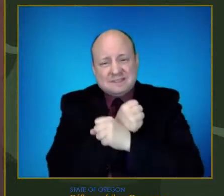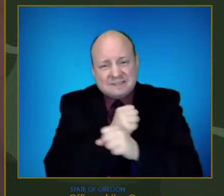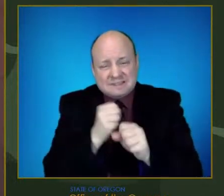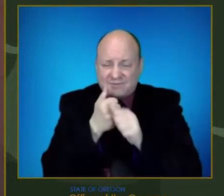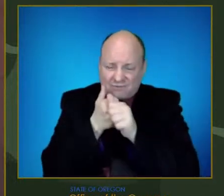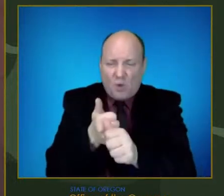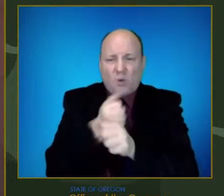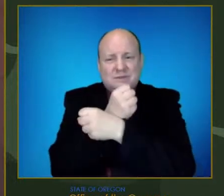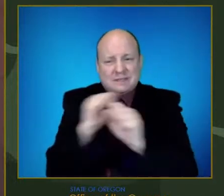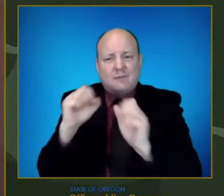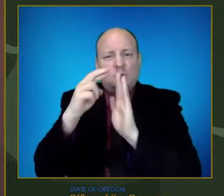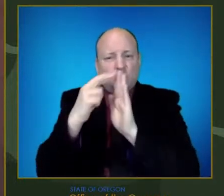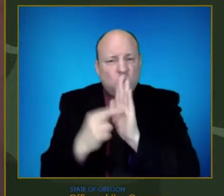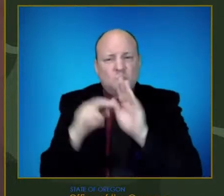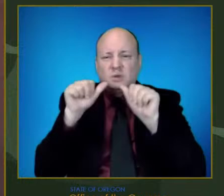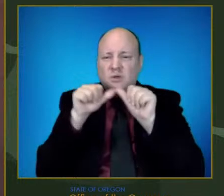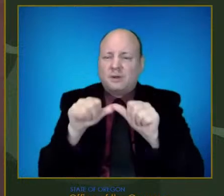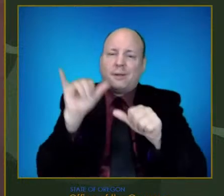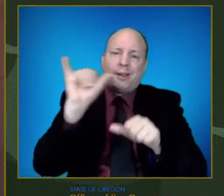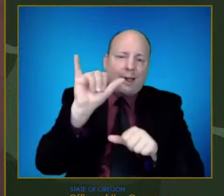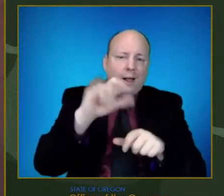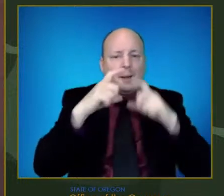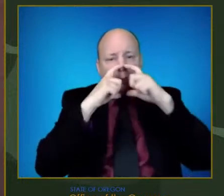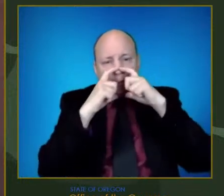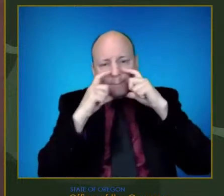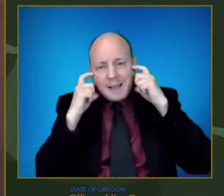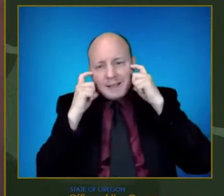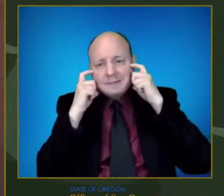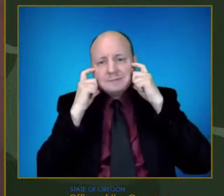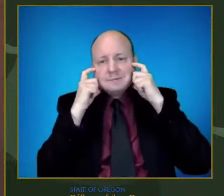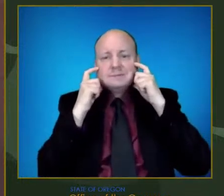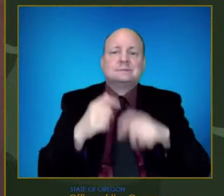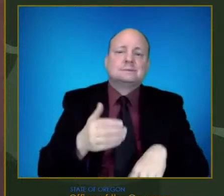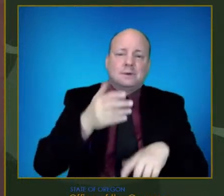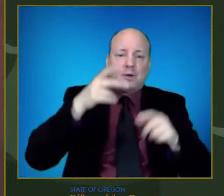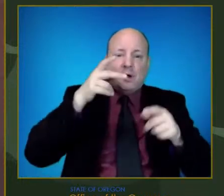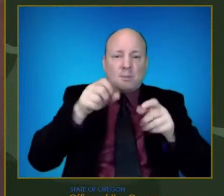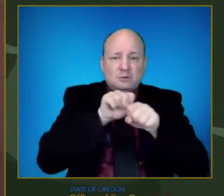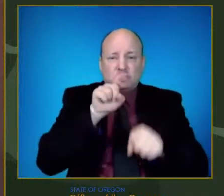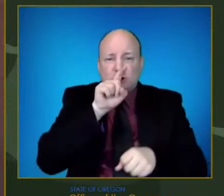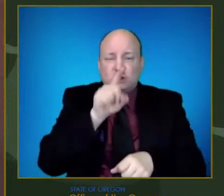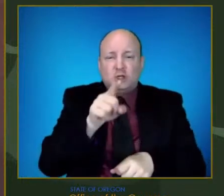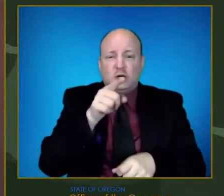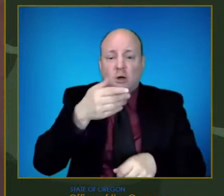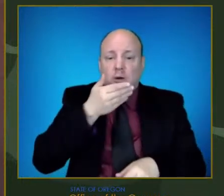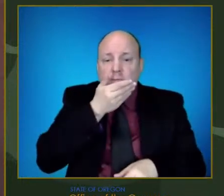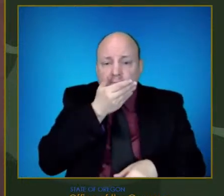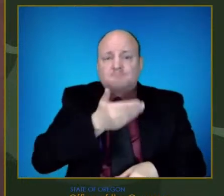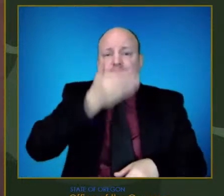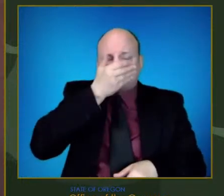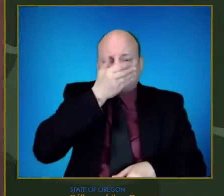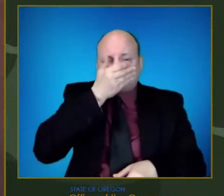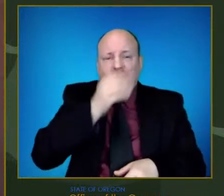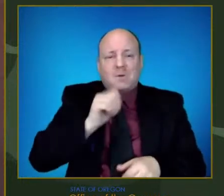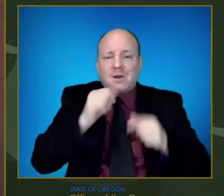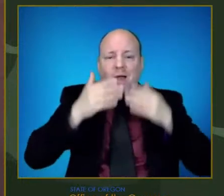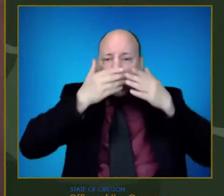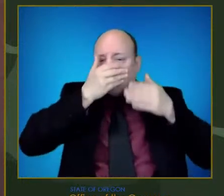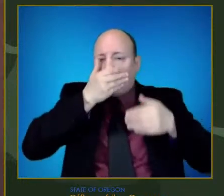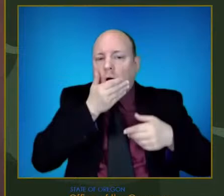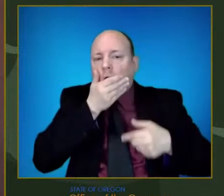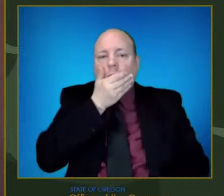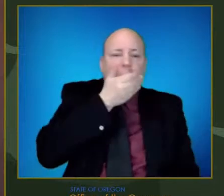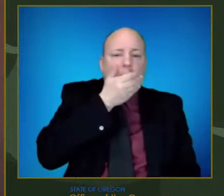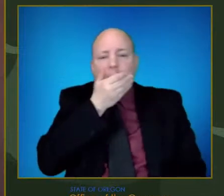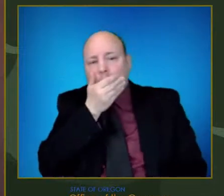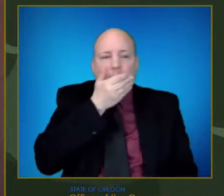example, wearing masks that cover nose and mouth, making sure that you're physically distancing, watching that 6 feet, and washing